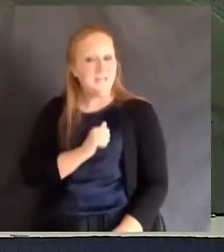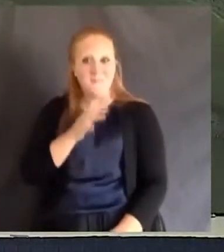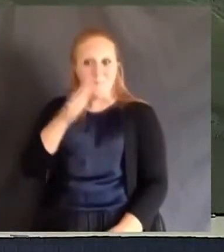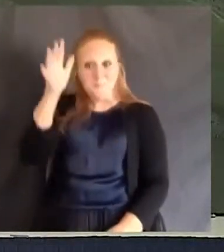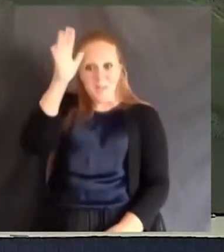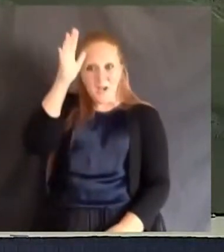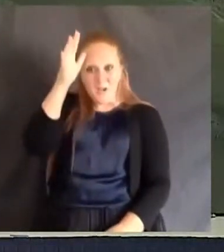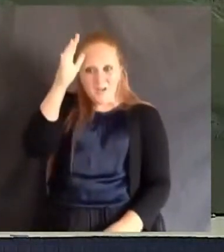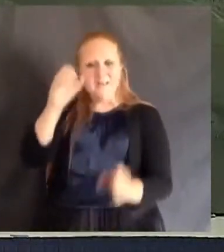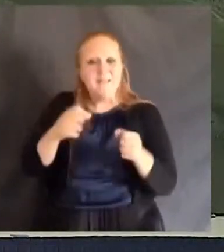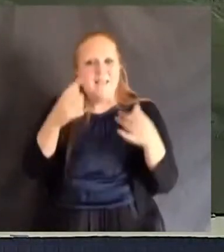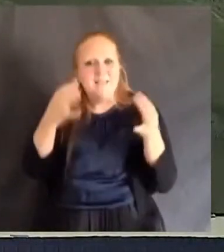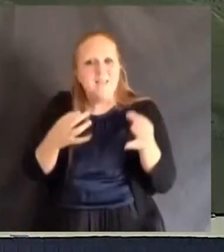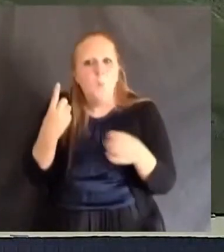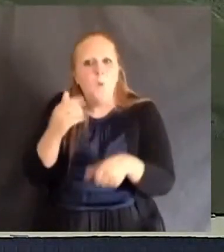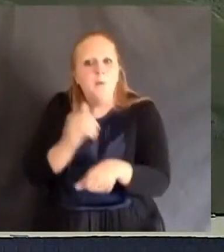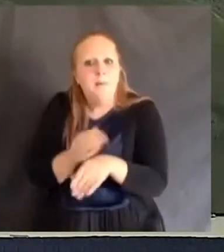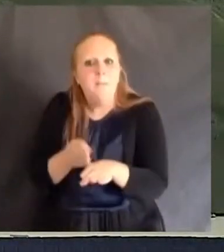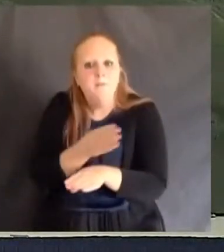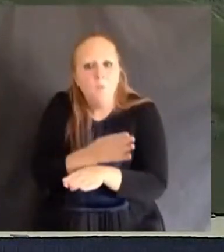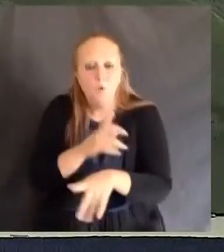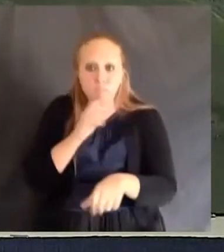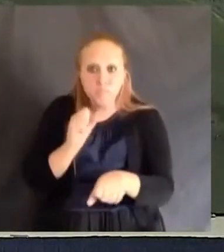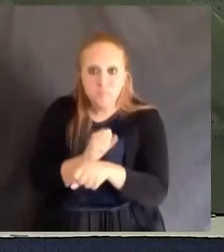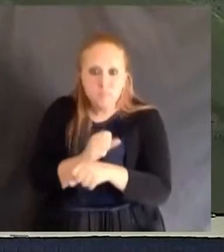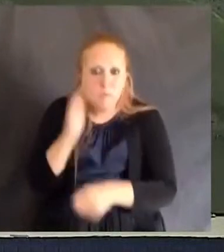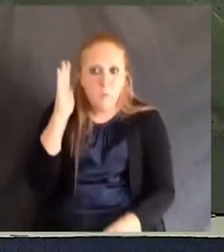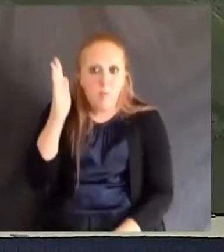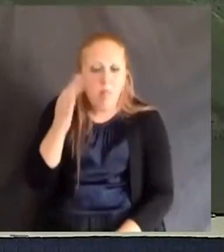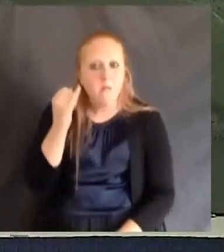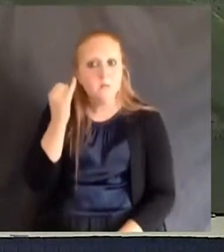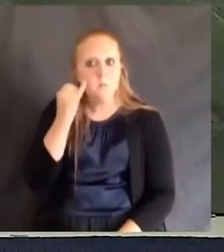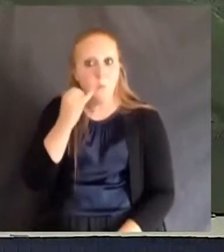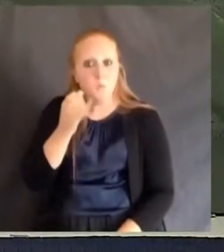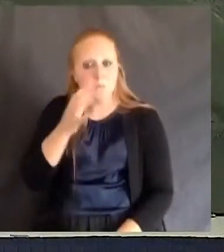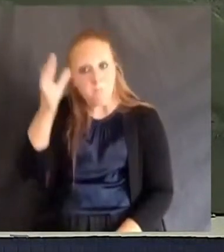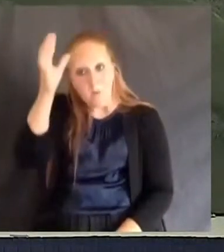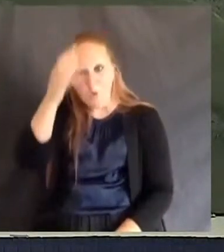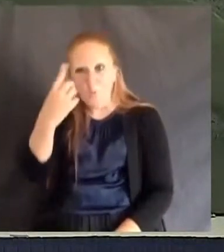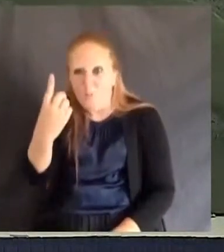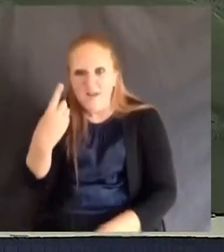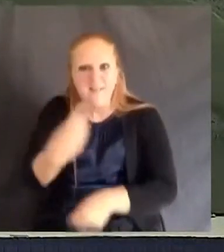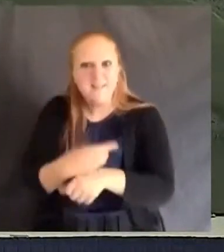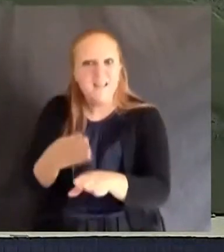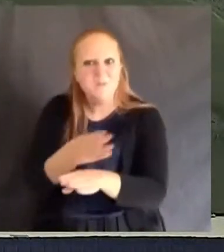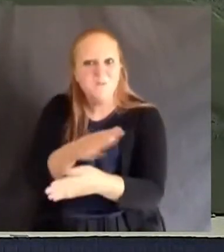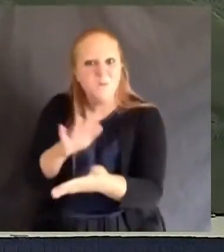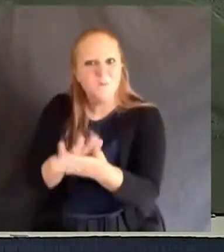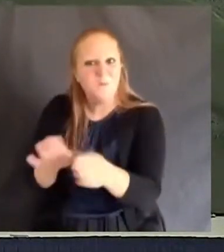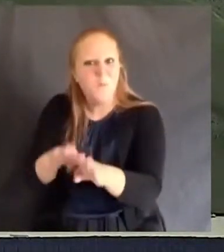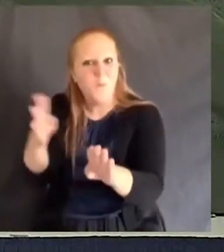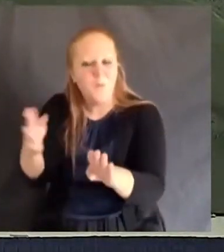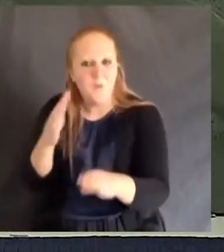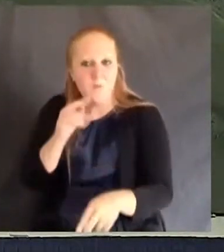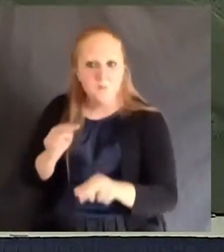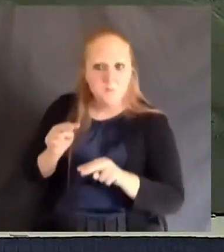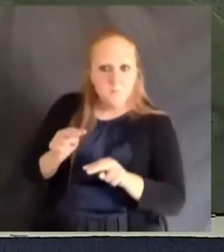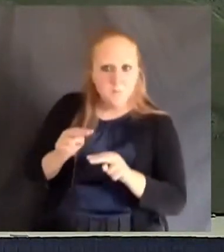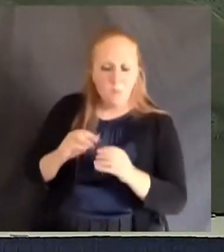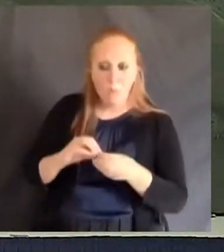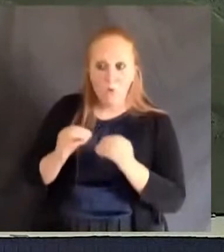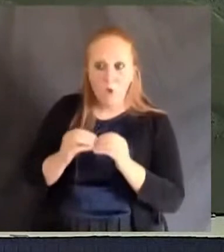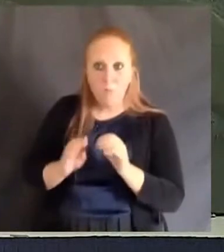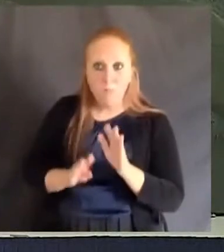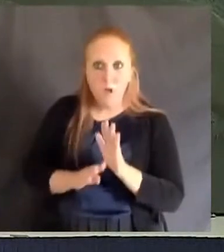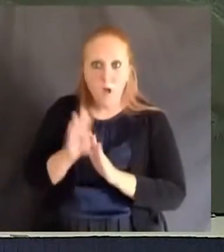what parents are going to do. They're going to turn on the news, and if they see that virus spiking, and they see the numbers going up in New York, they're